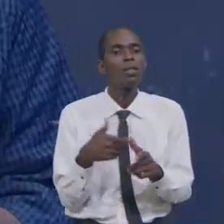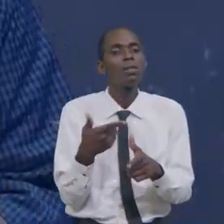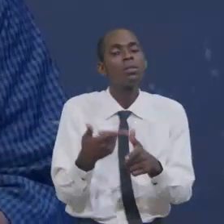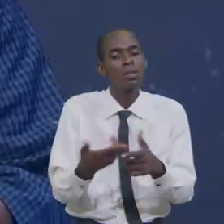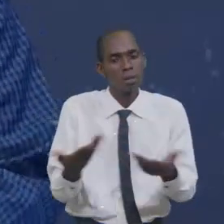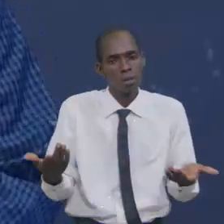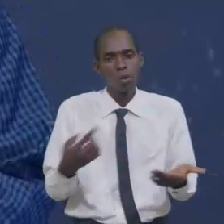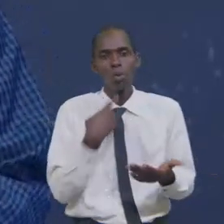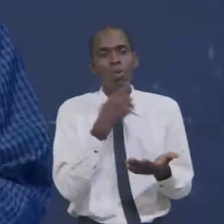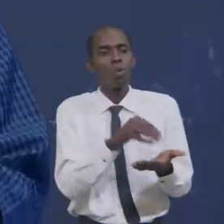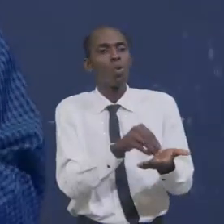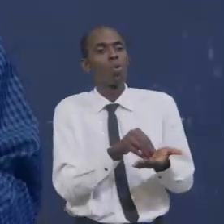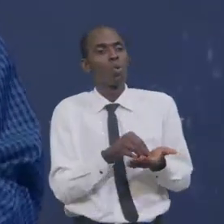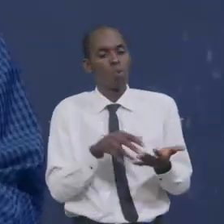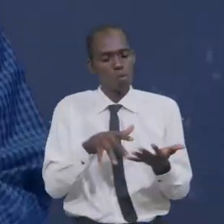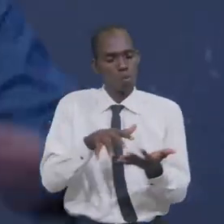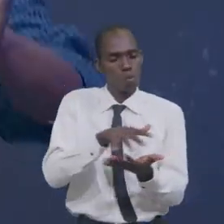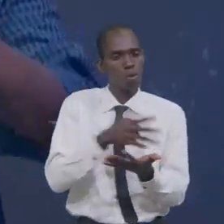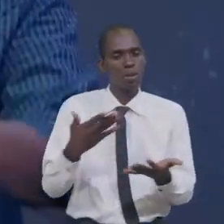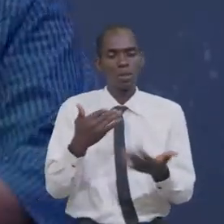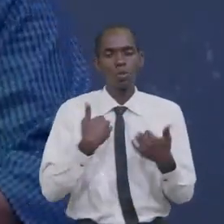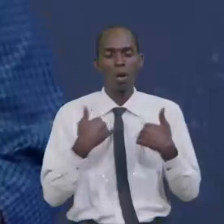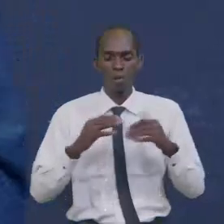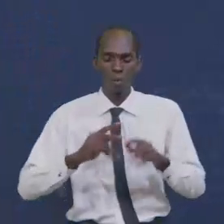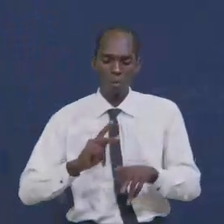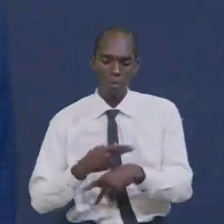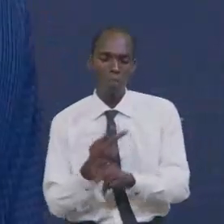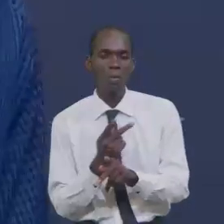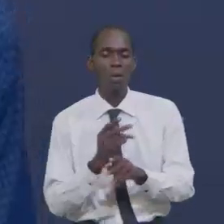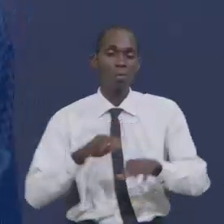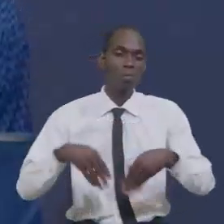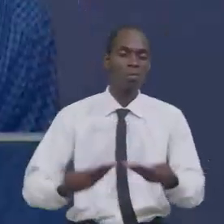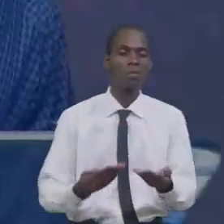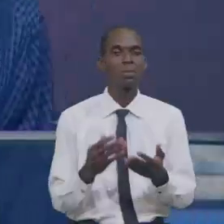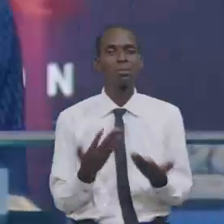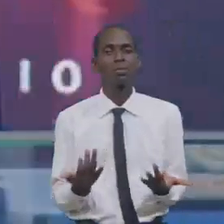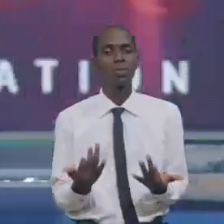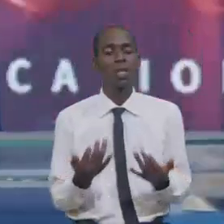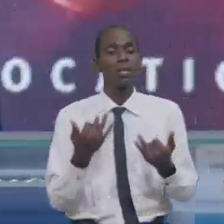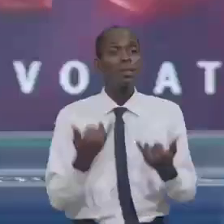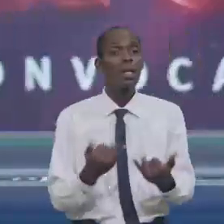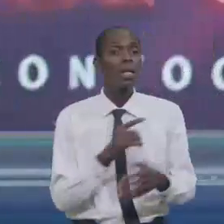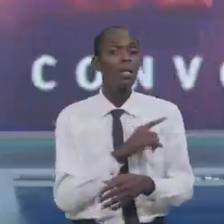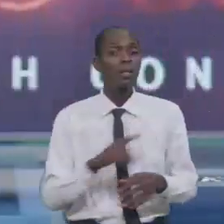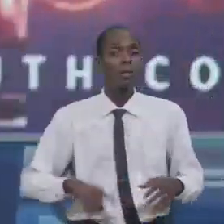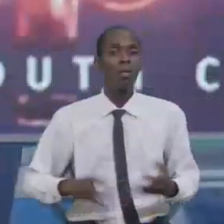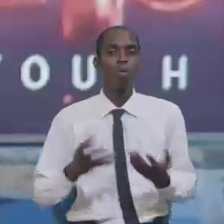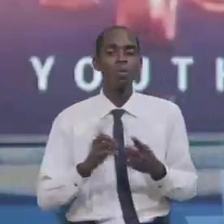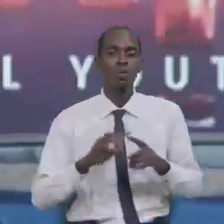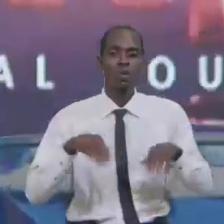which thou hast provided? Now, the Lord wants to give us the explanation,